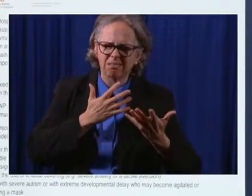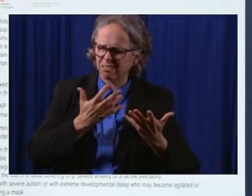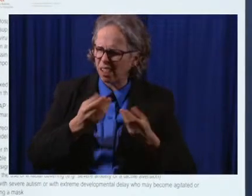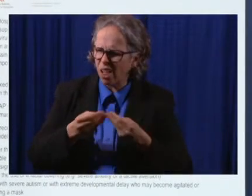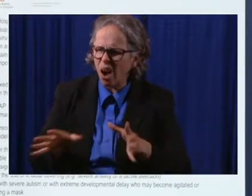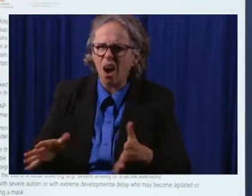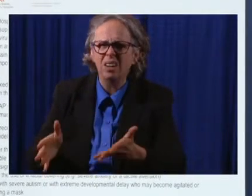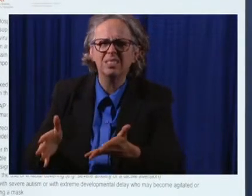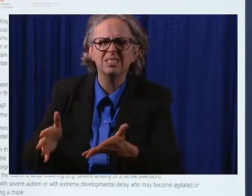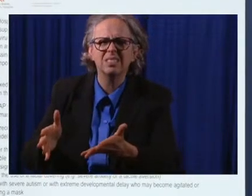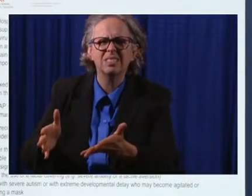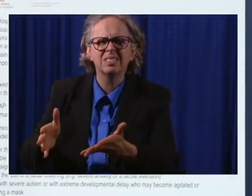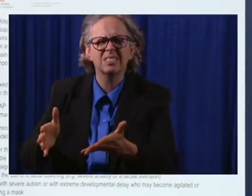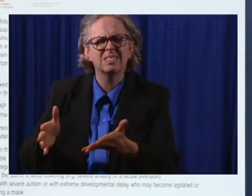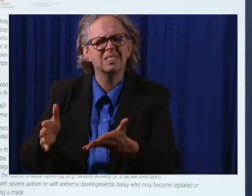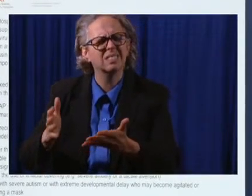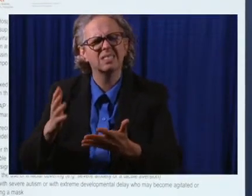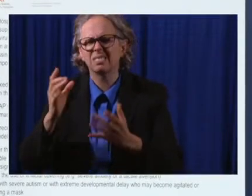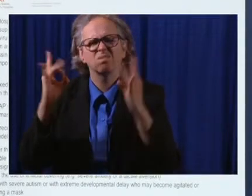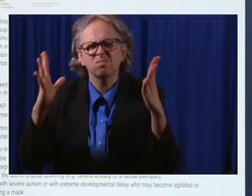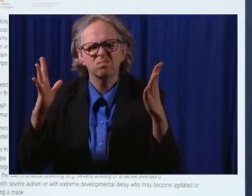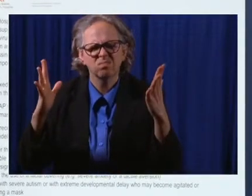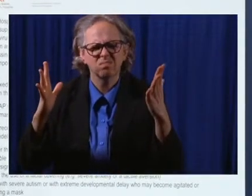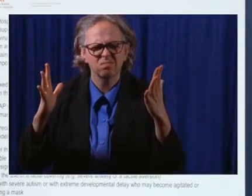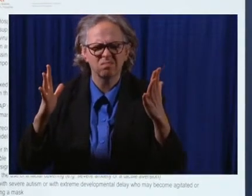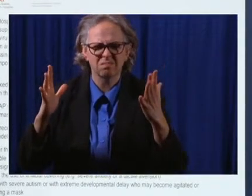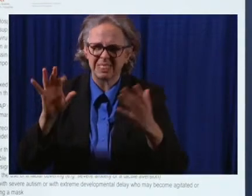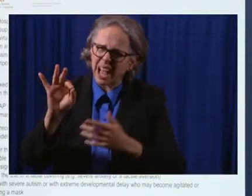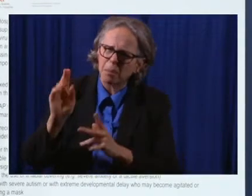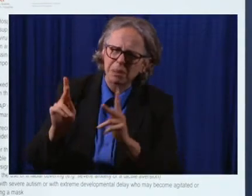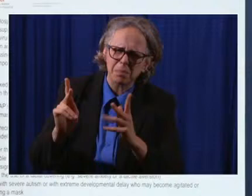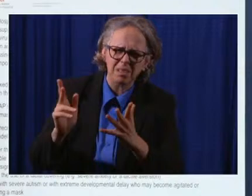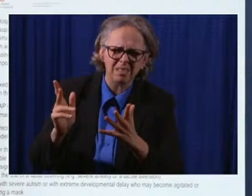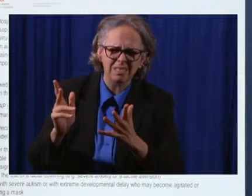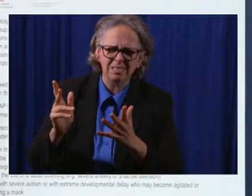9 people who we cannot and should not forget.